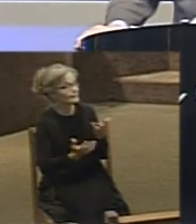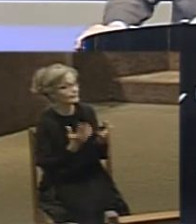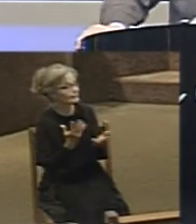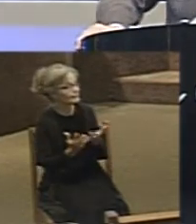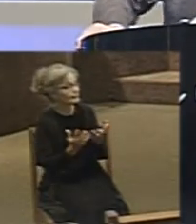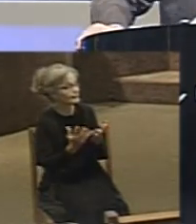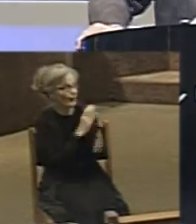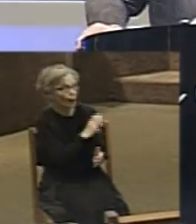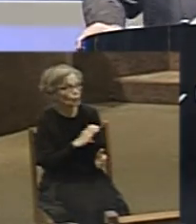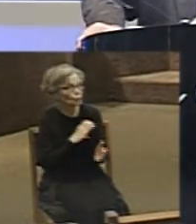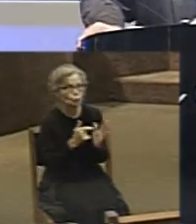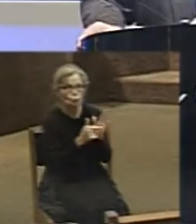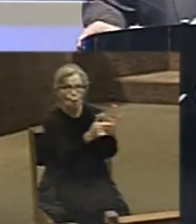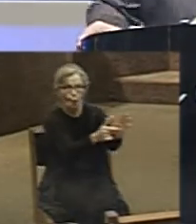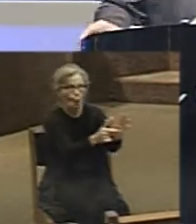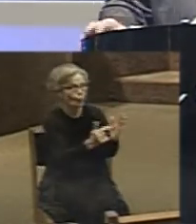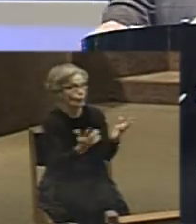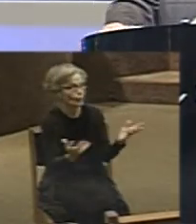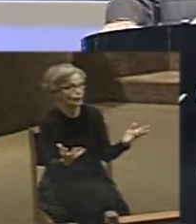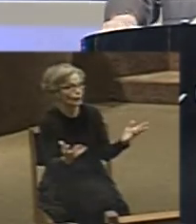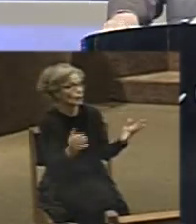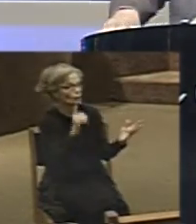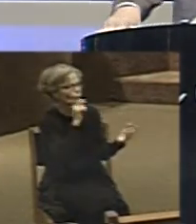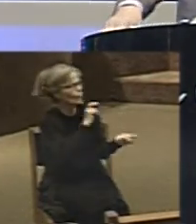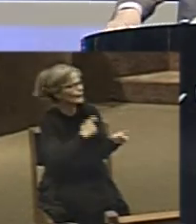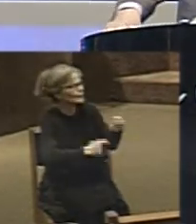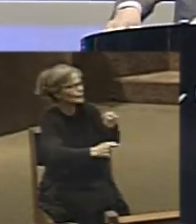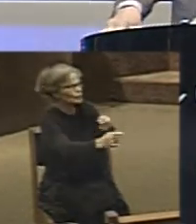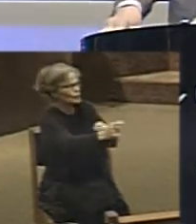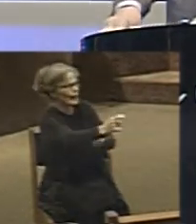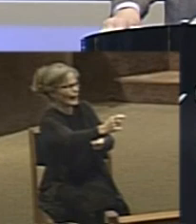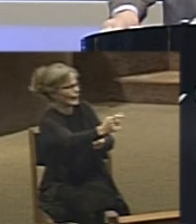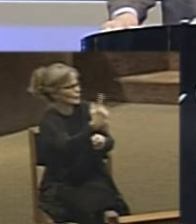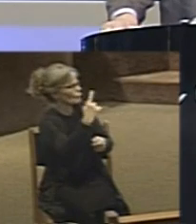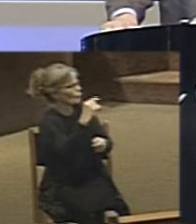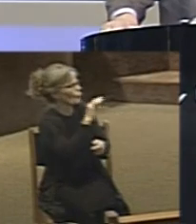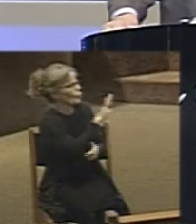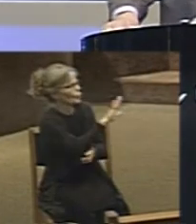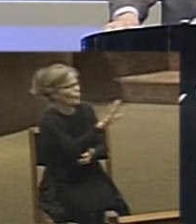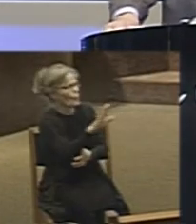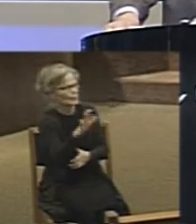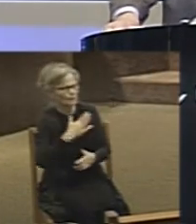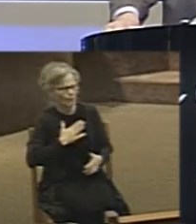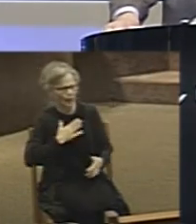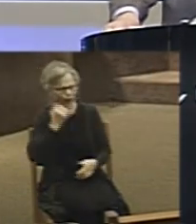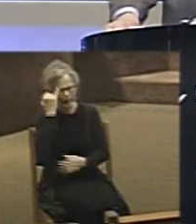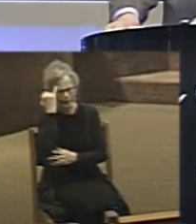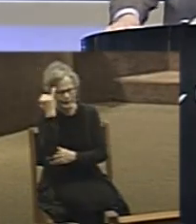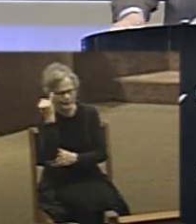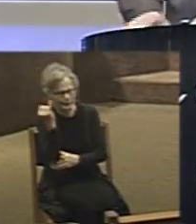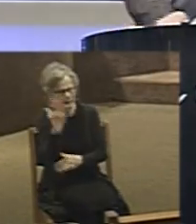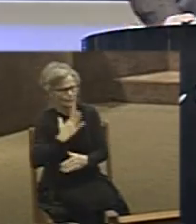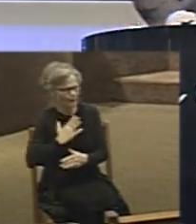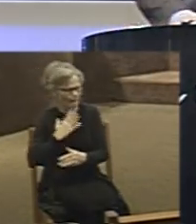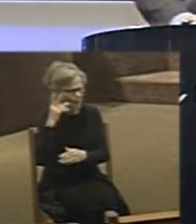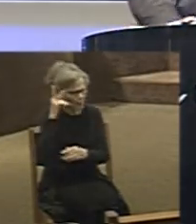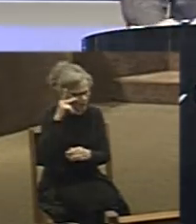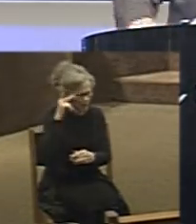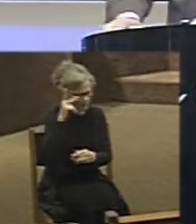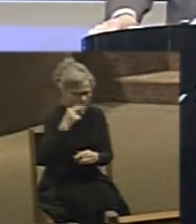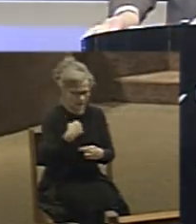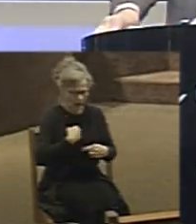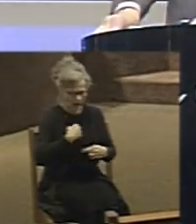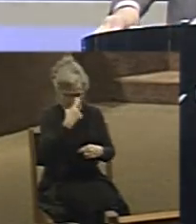whims, for the opinions, for the ideas, for the fleshly philosophies of what sometimes are